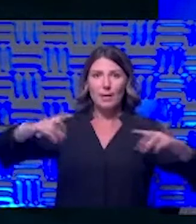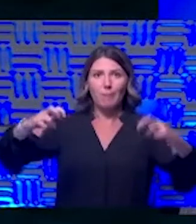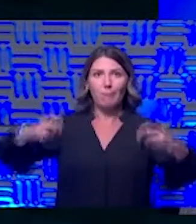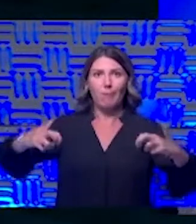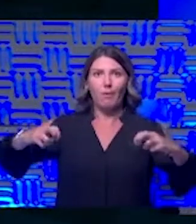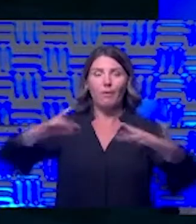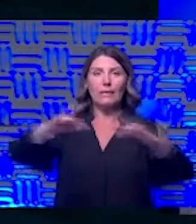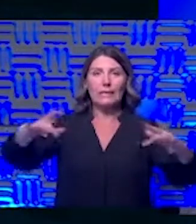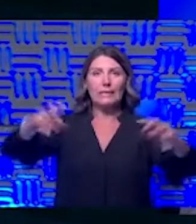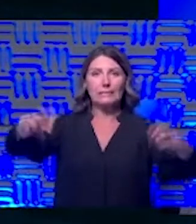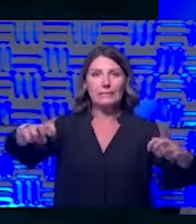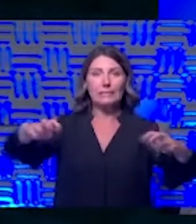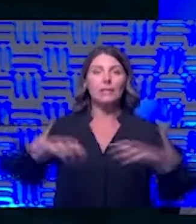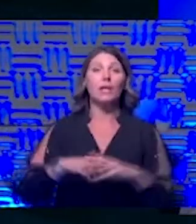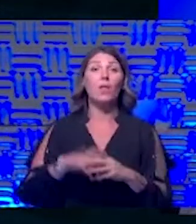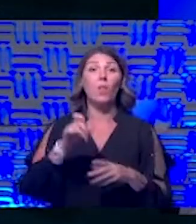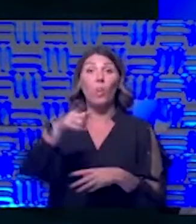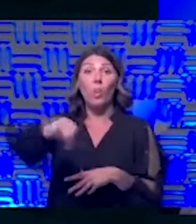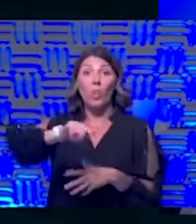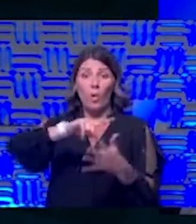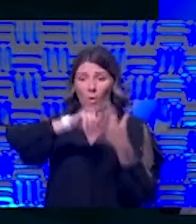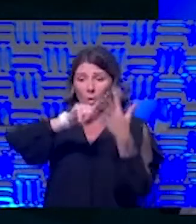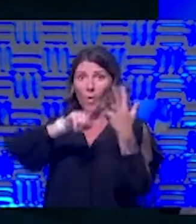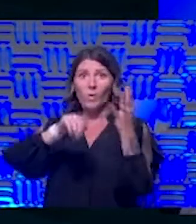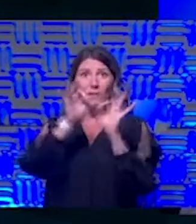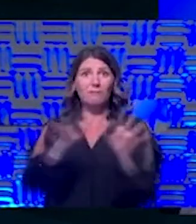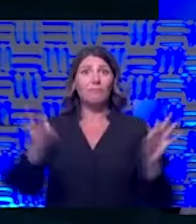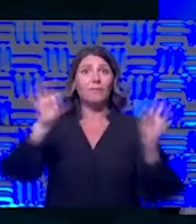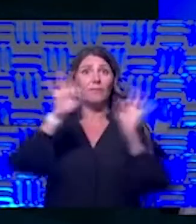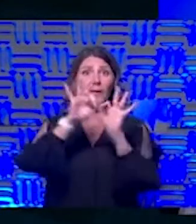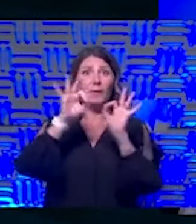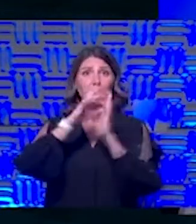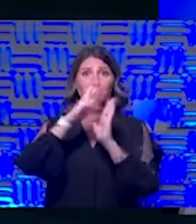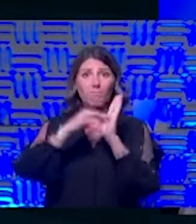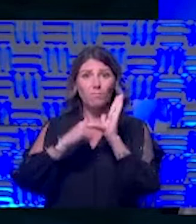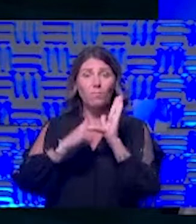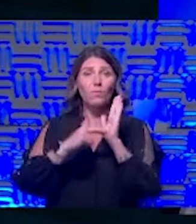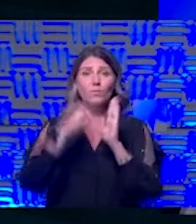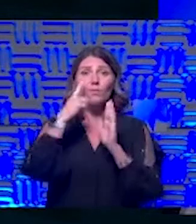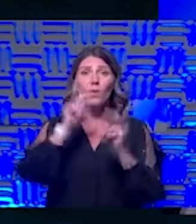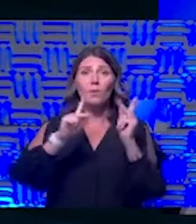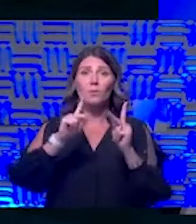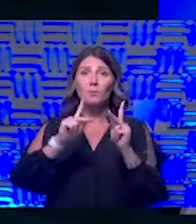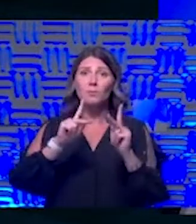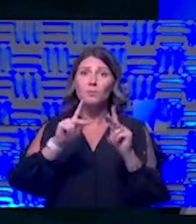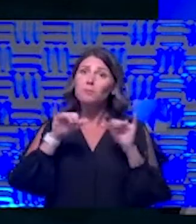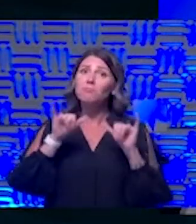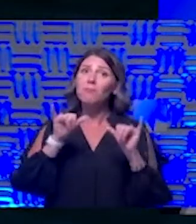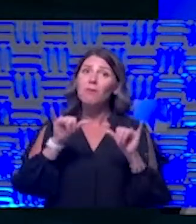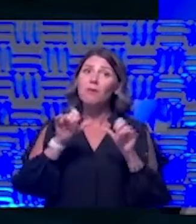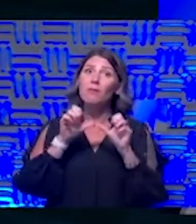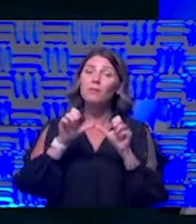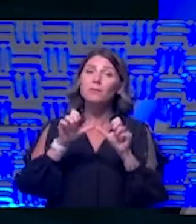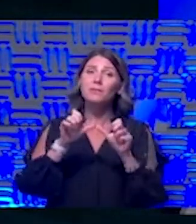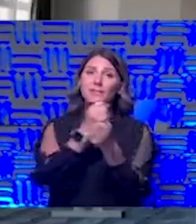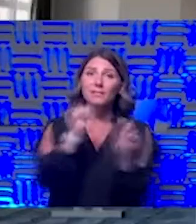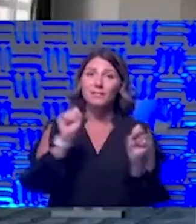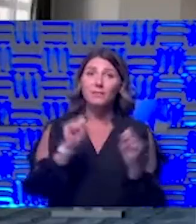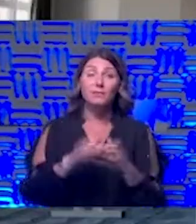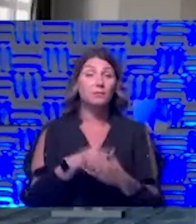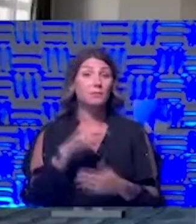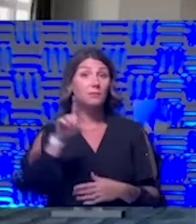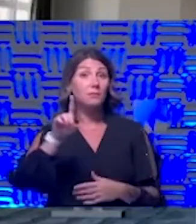patients. Those are the key elements and the key pillars for making sure that folks stay safe, Dana. Yeah, absolutely.